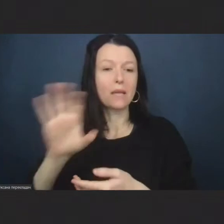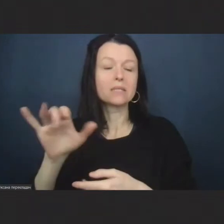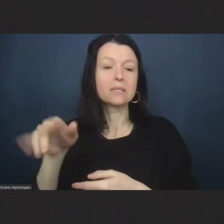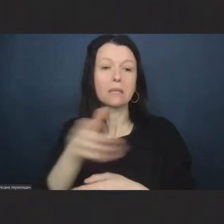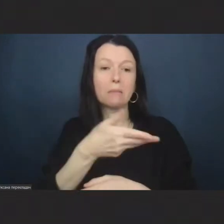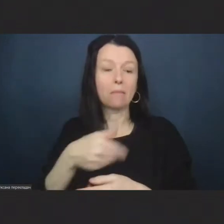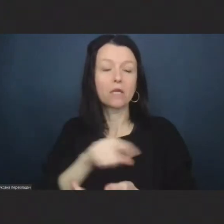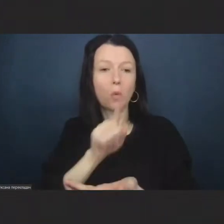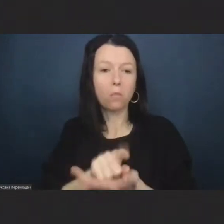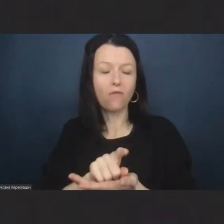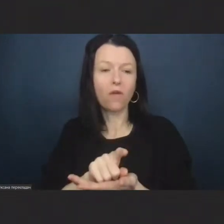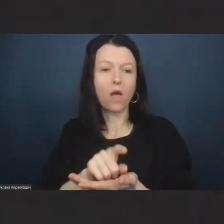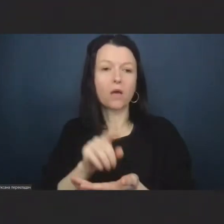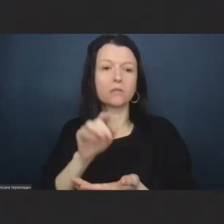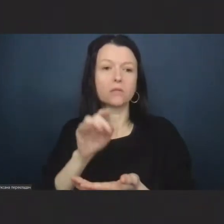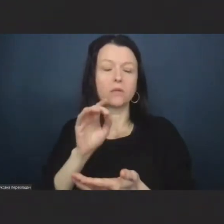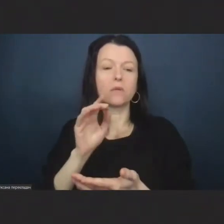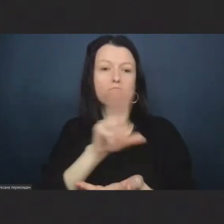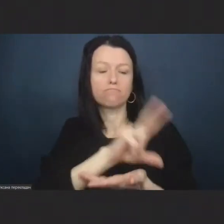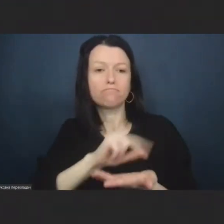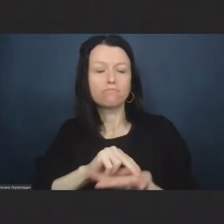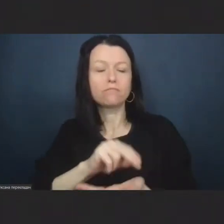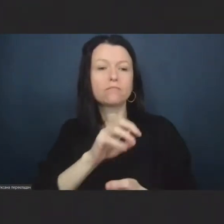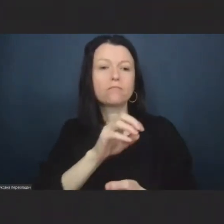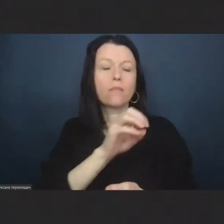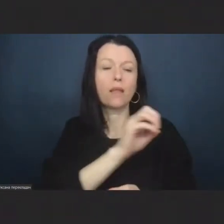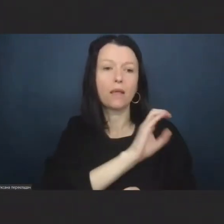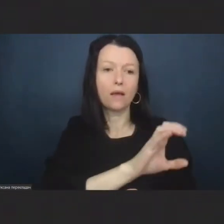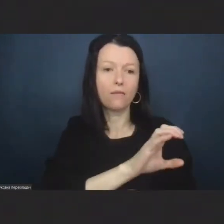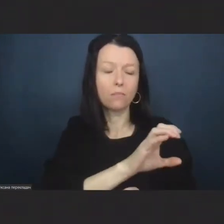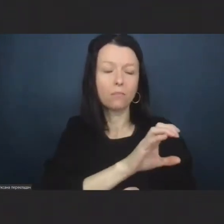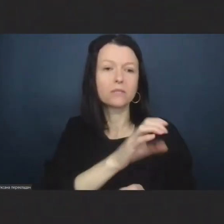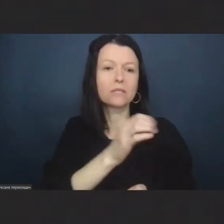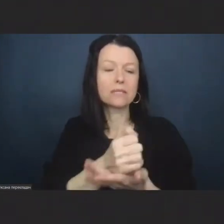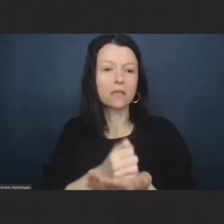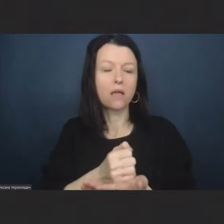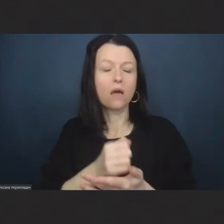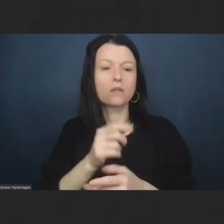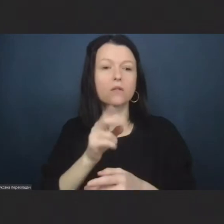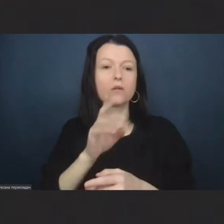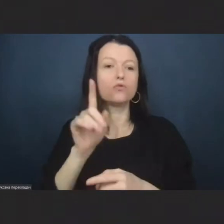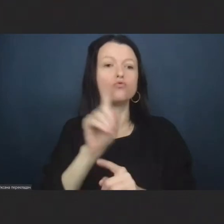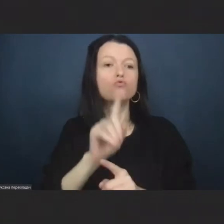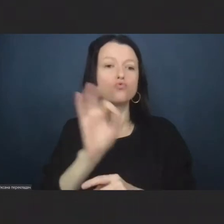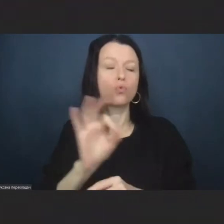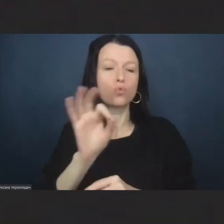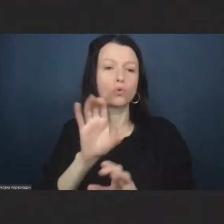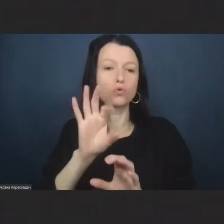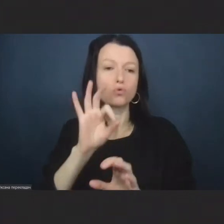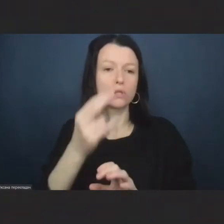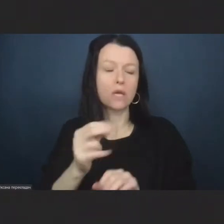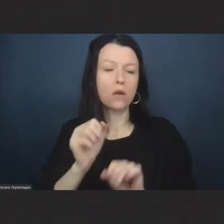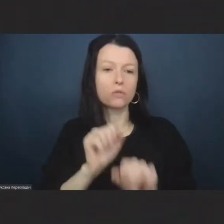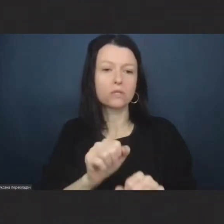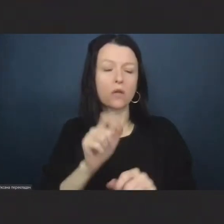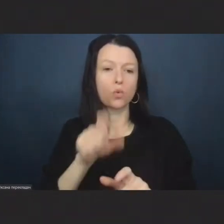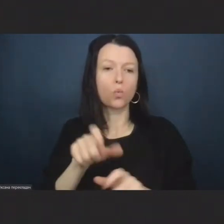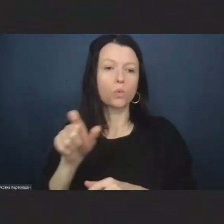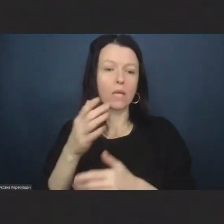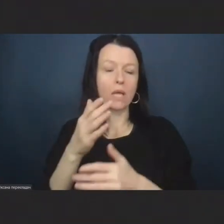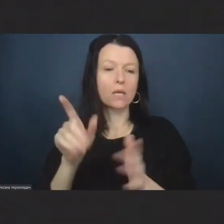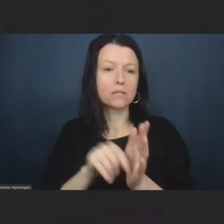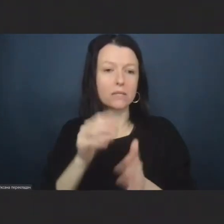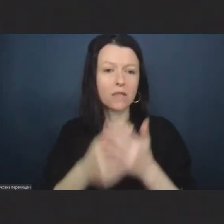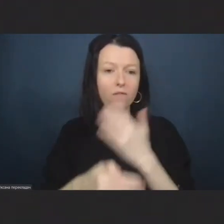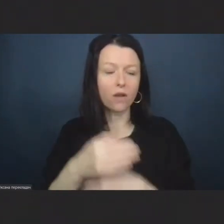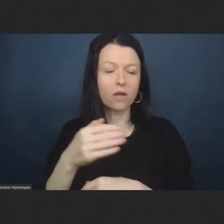of the European Union. So Ukraine must comply with the European mechanisms in terms of providing